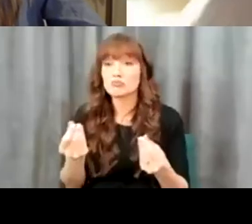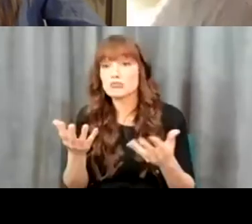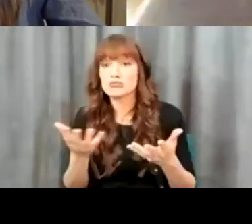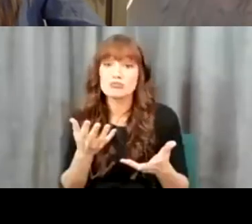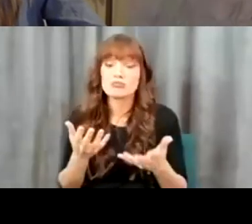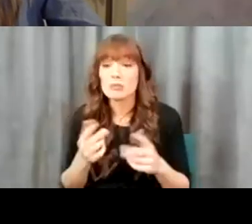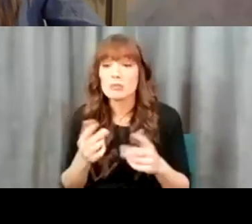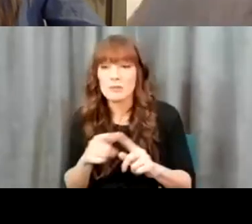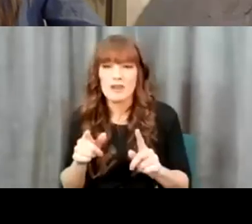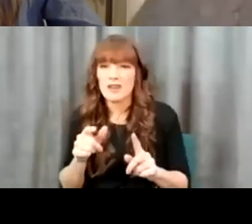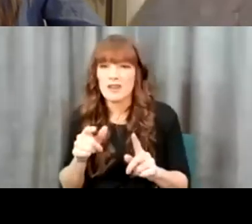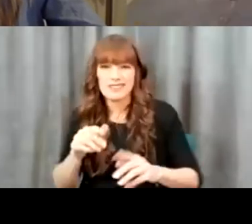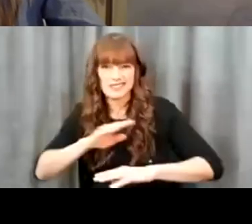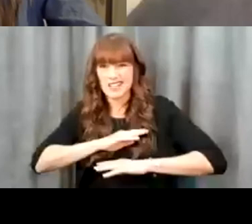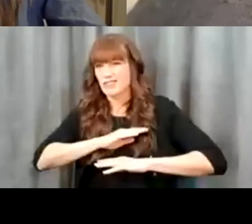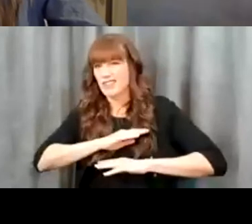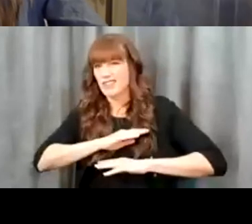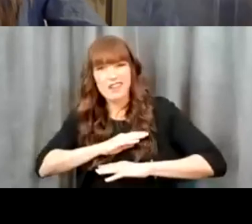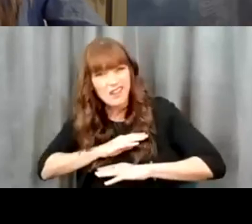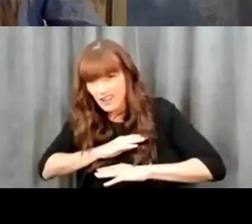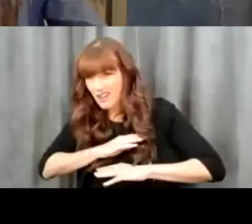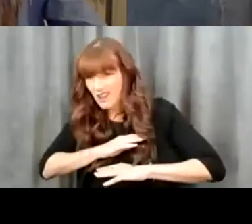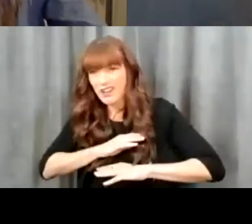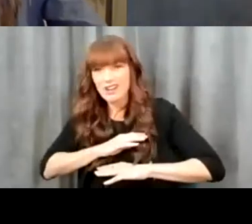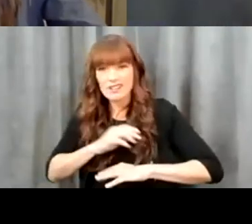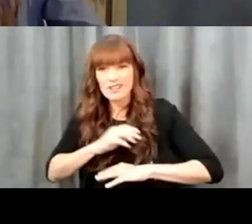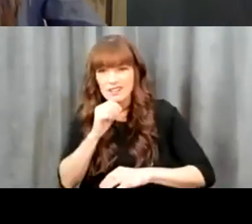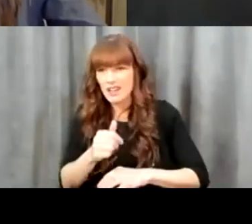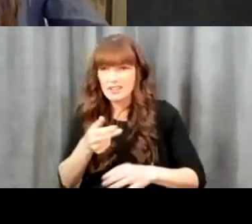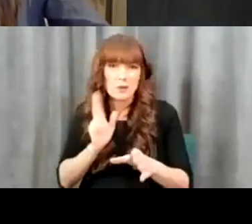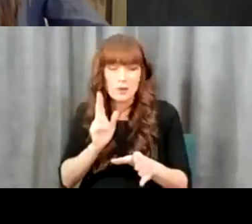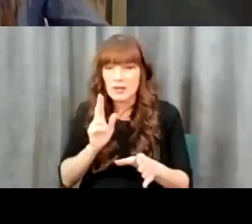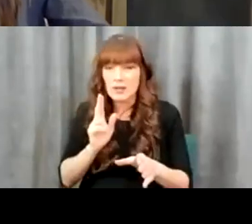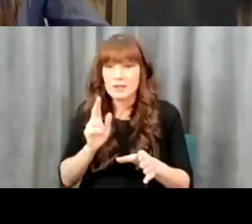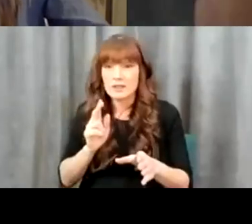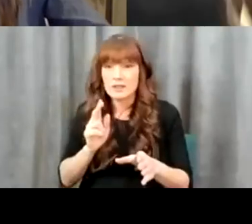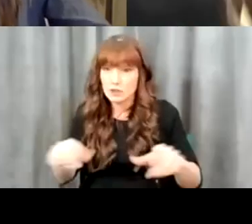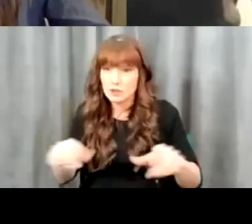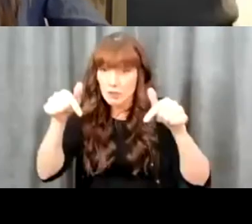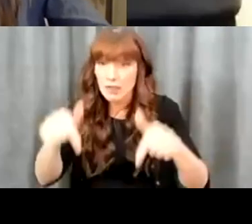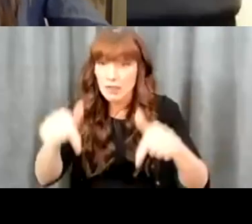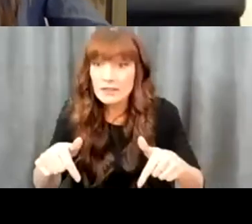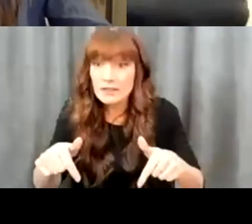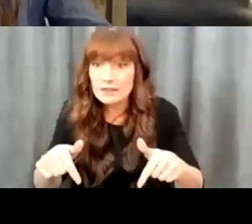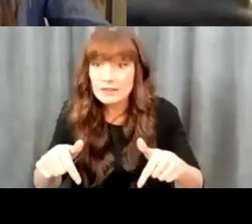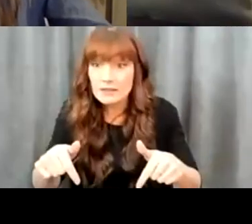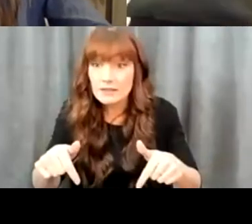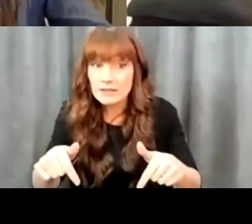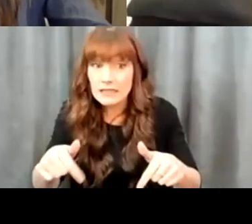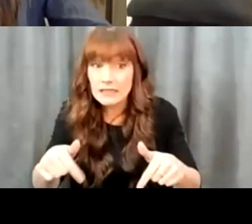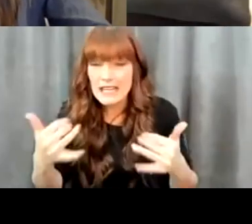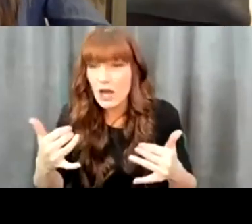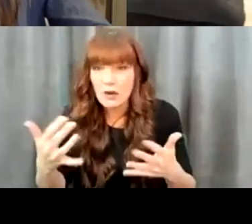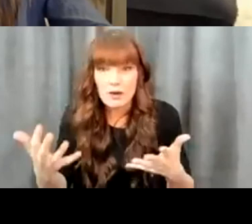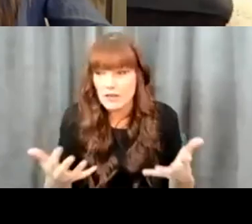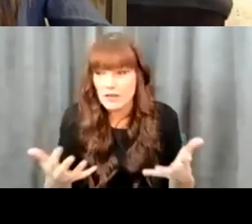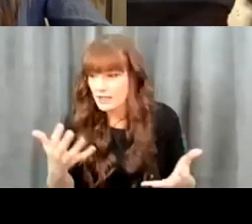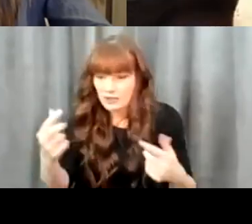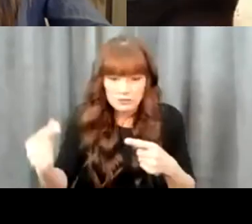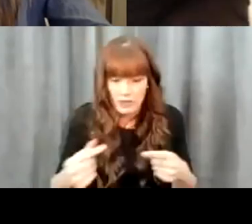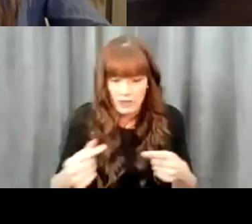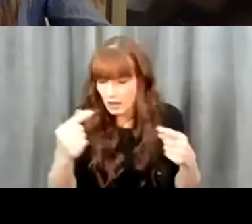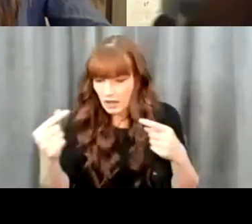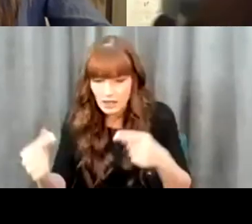it was not fulfilling me as work. And so I quit my job specifically to do this. And so I'm like kind of struggling with this thing all the